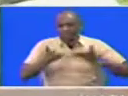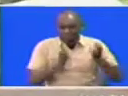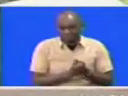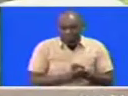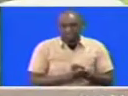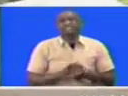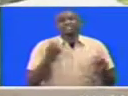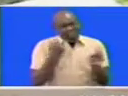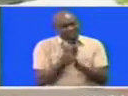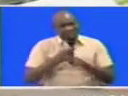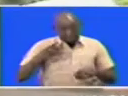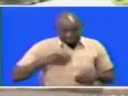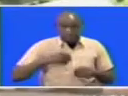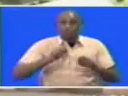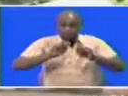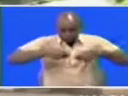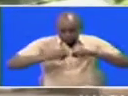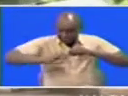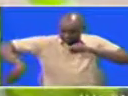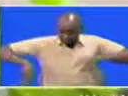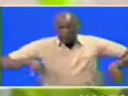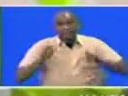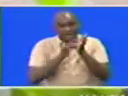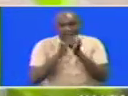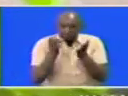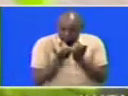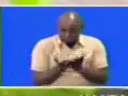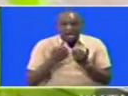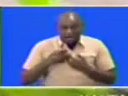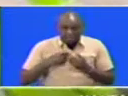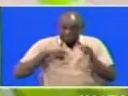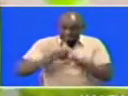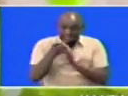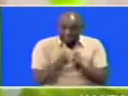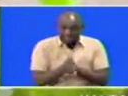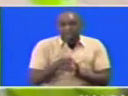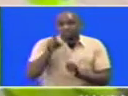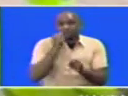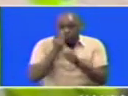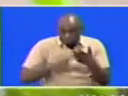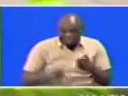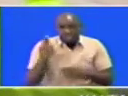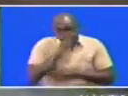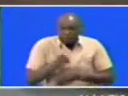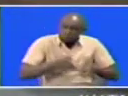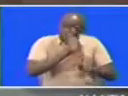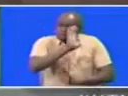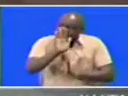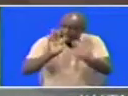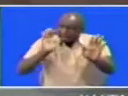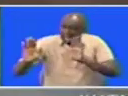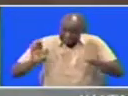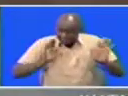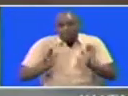Baadhi wakikisha kuwa wamevua viatu na Biblia mkononi, na kisichopingika hapa ni kwamba mtu anatumia namna yoyote